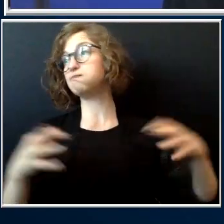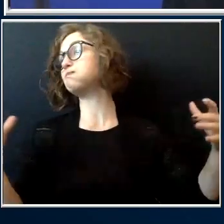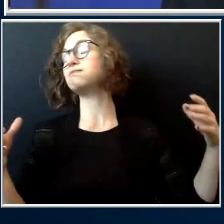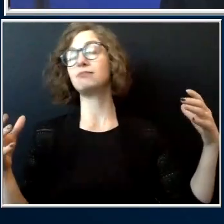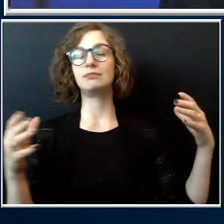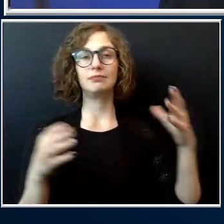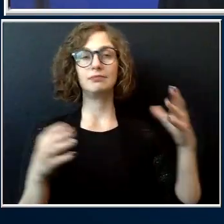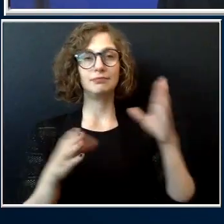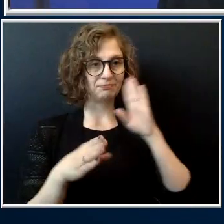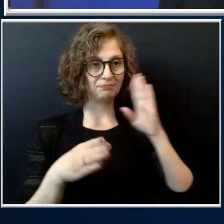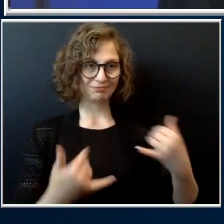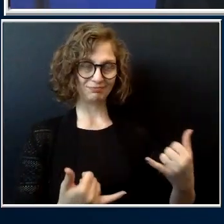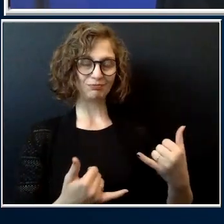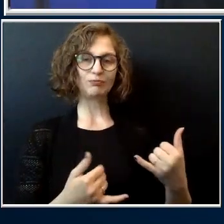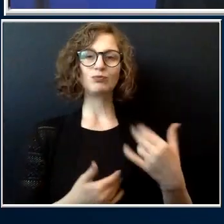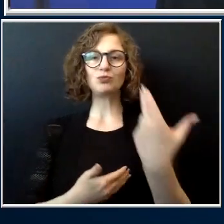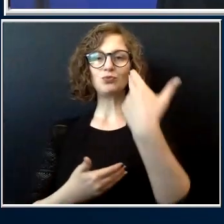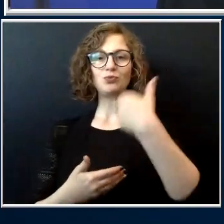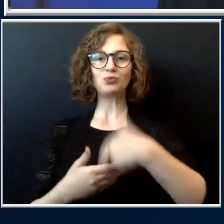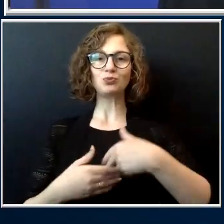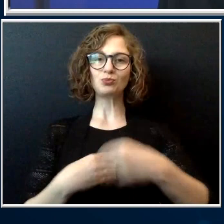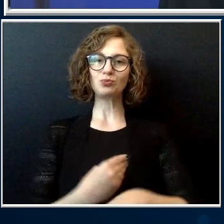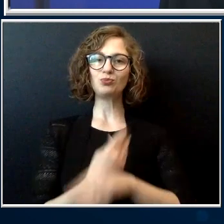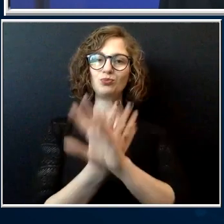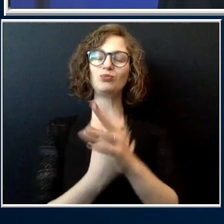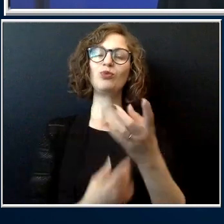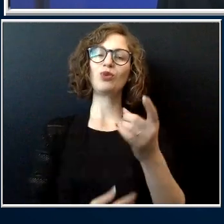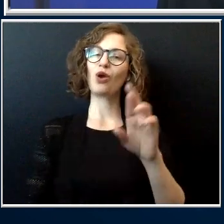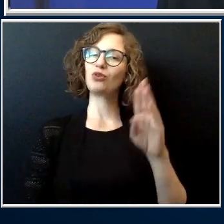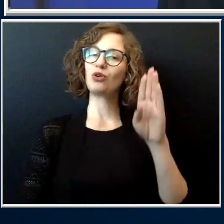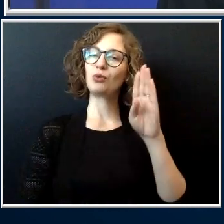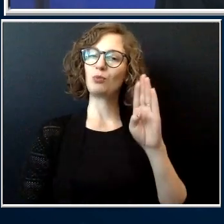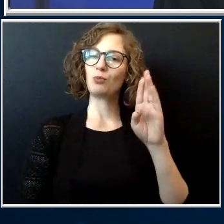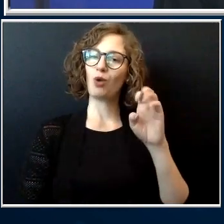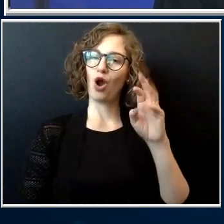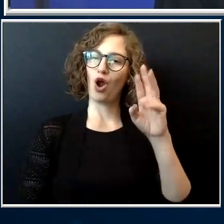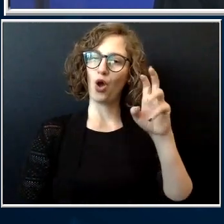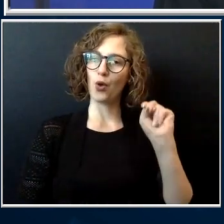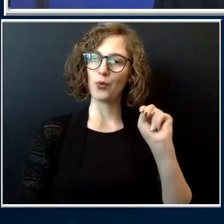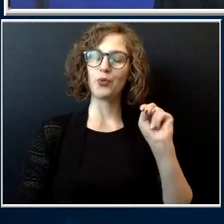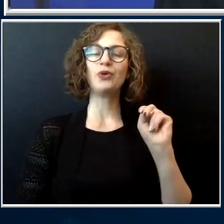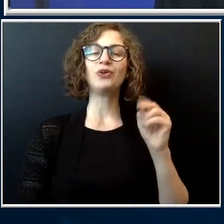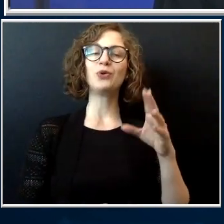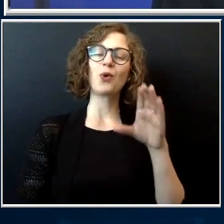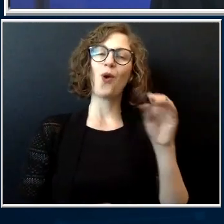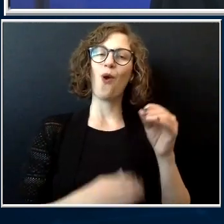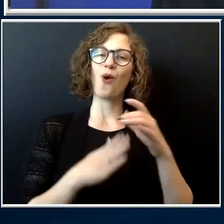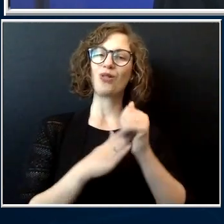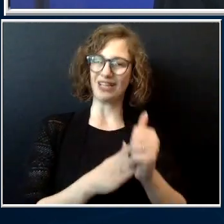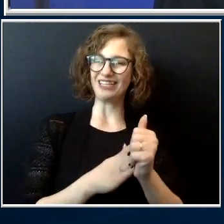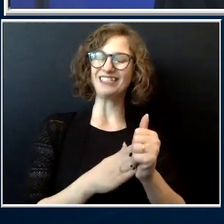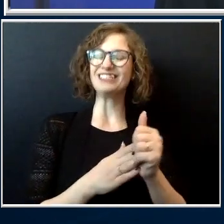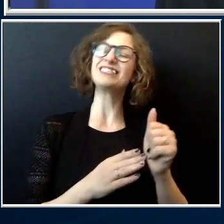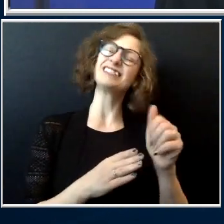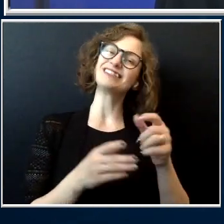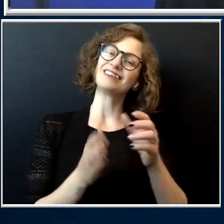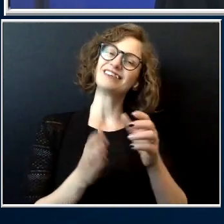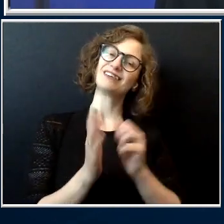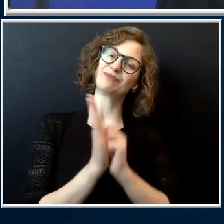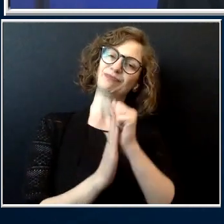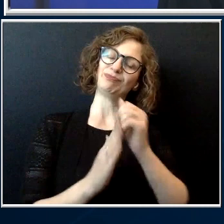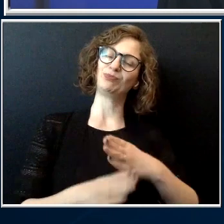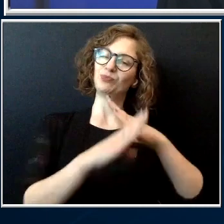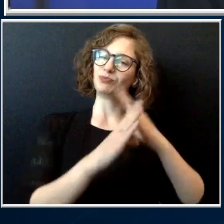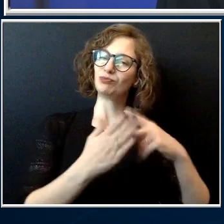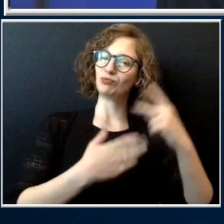remotely is Dr. Christy Brown, who co-leads the Cancer Prevention and Control Program at the University of Kansas Cancer Center. She is in San Diego with us